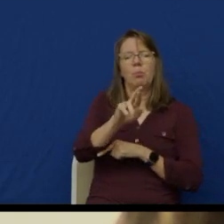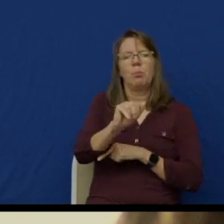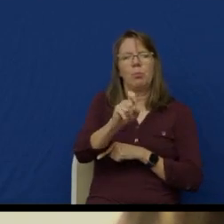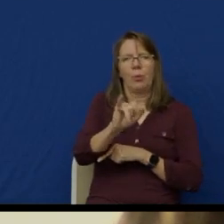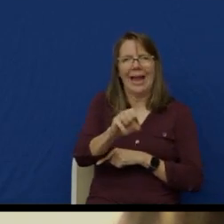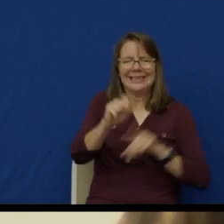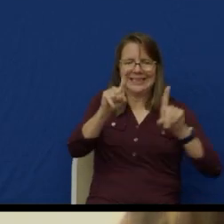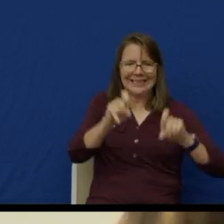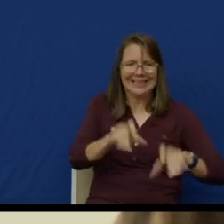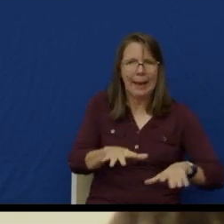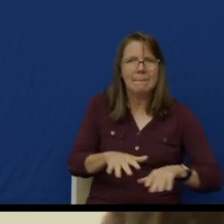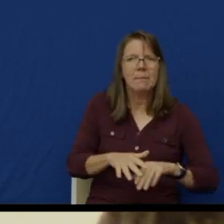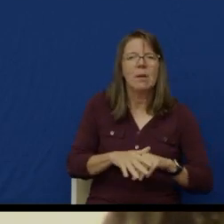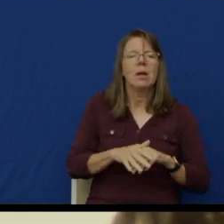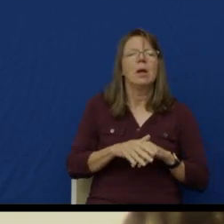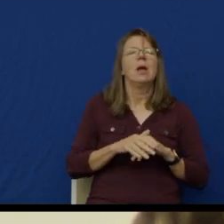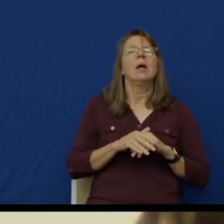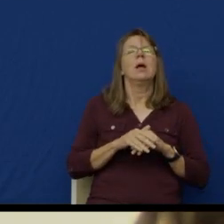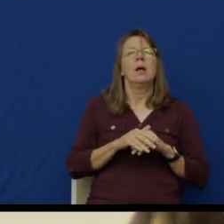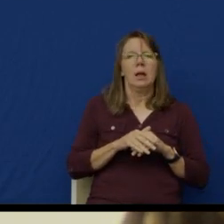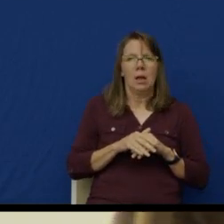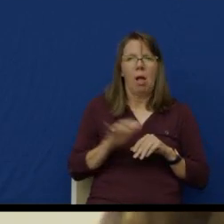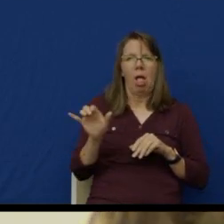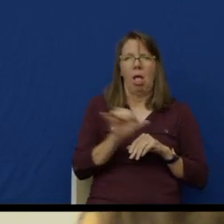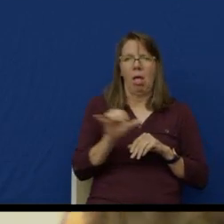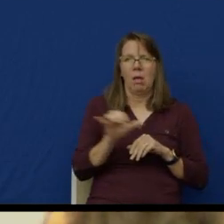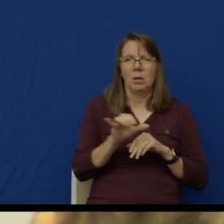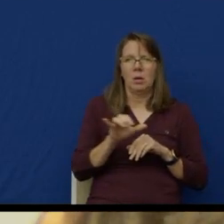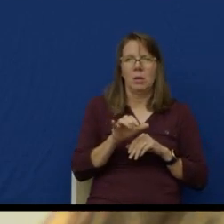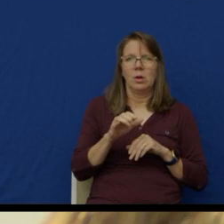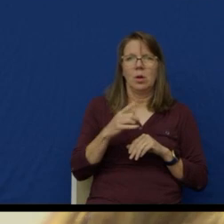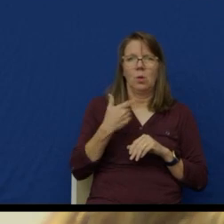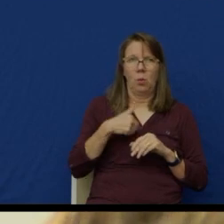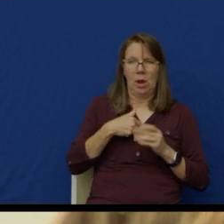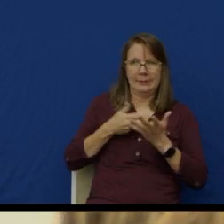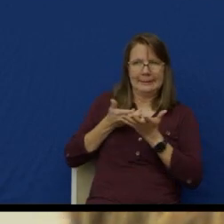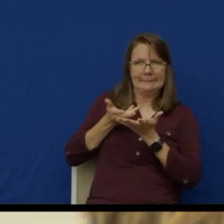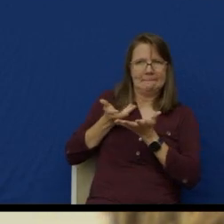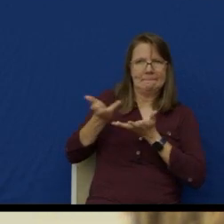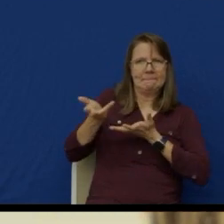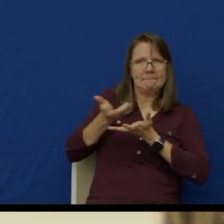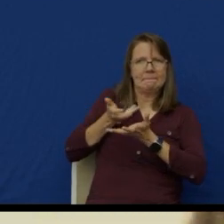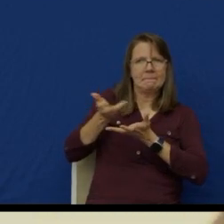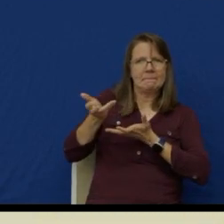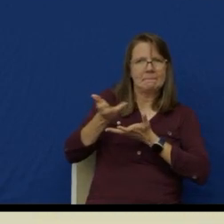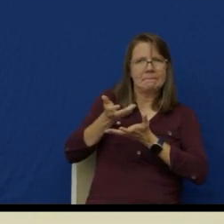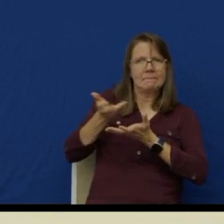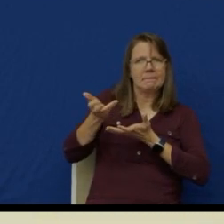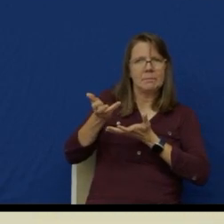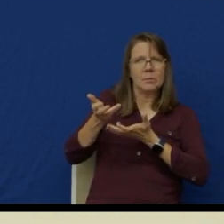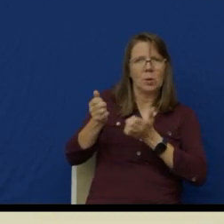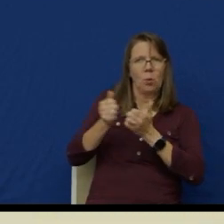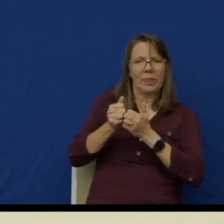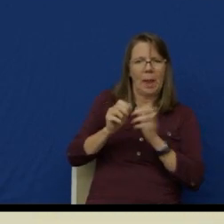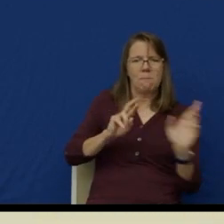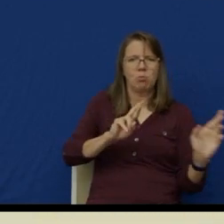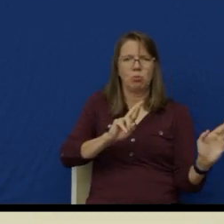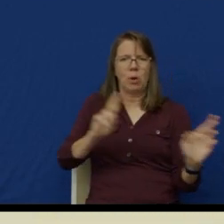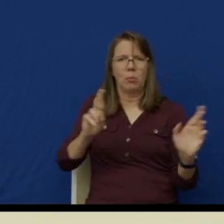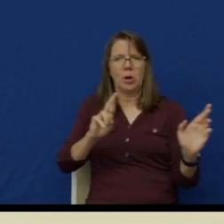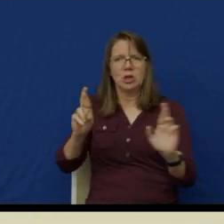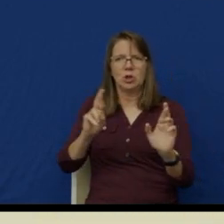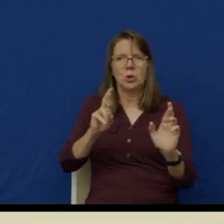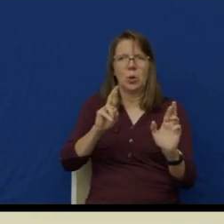cut score. And also, we are engaging with our preparation programs